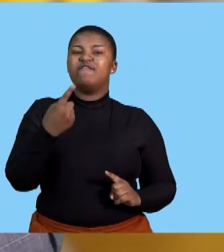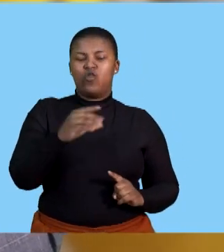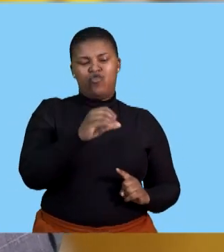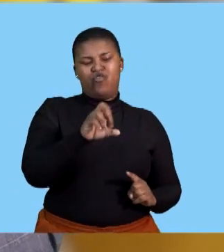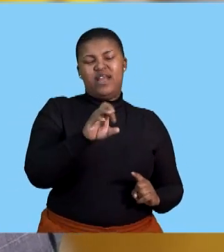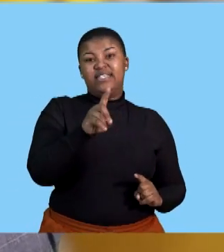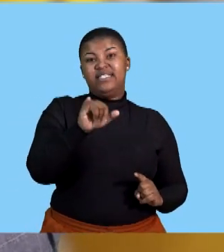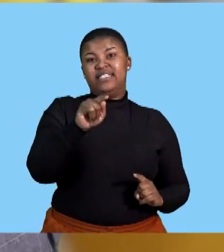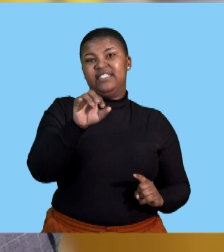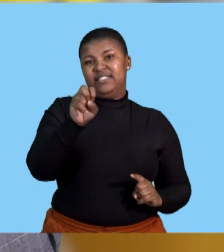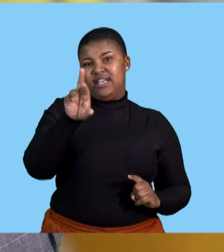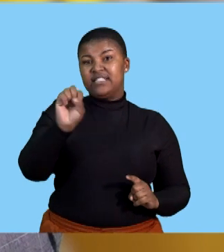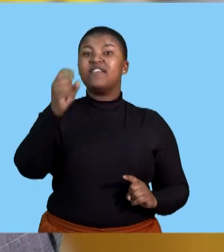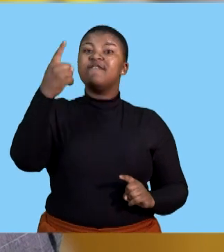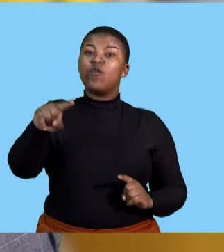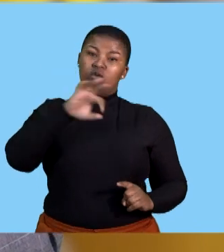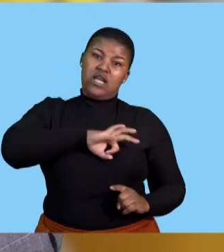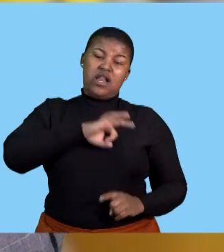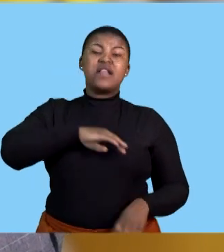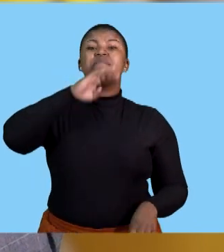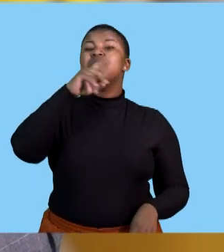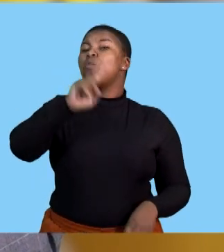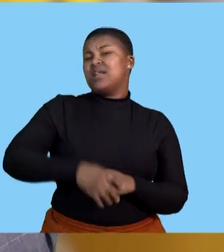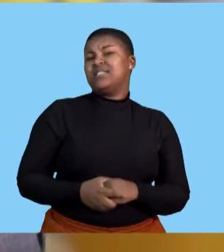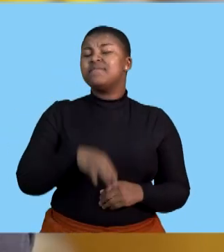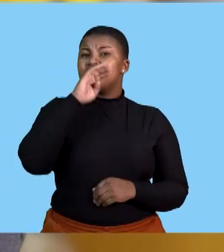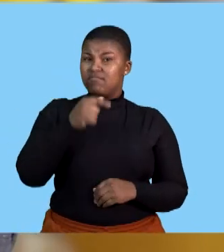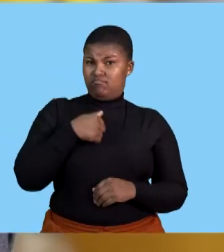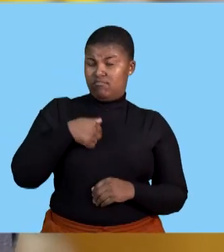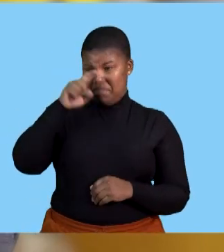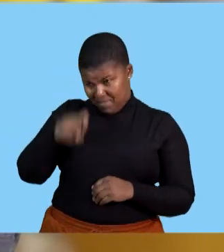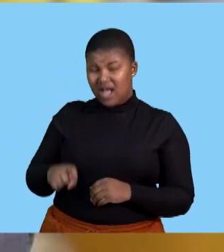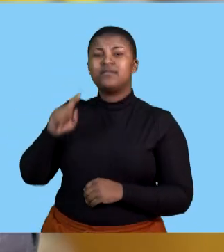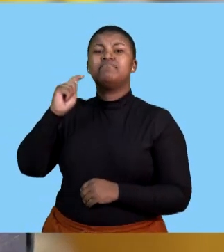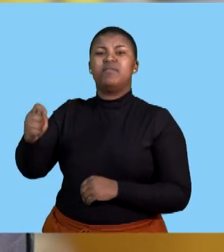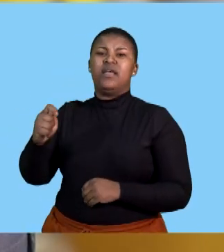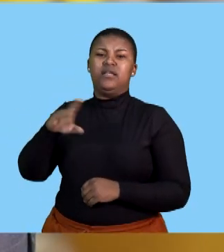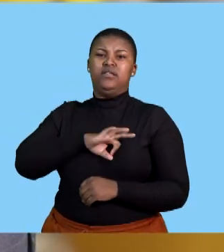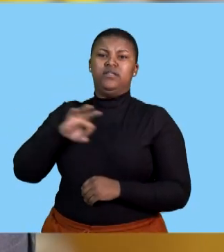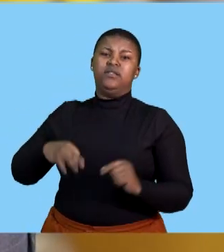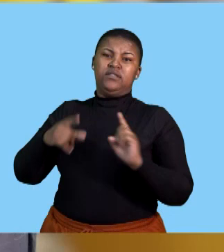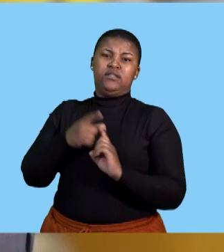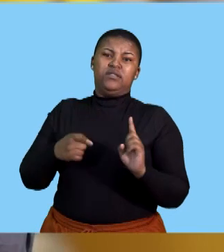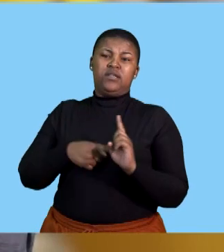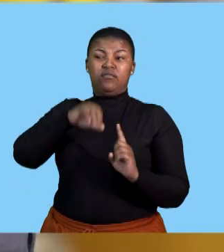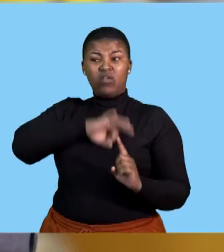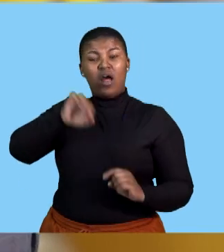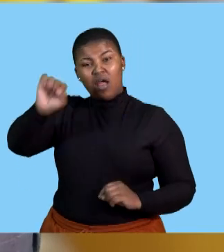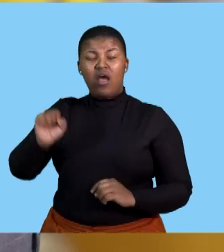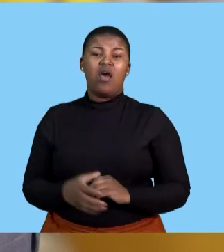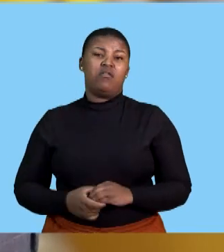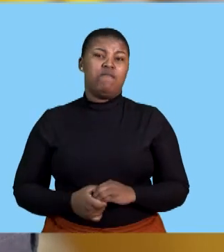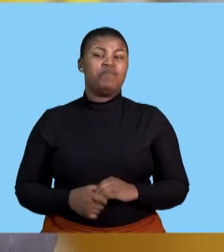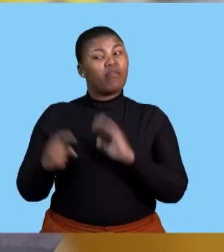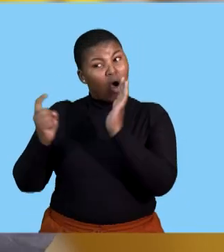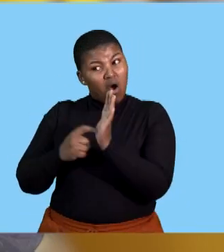have your creditors for salaries. That simply means we owe our employee for his